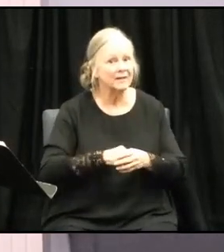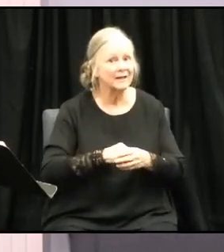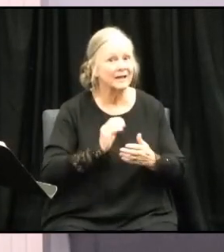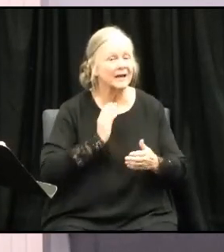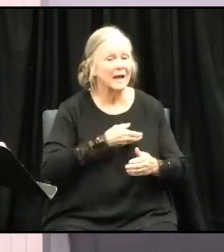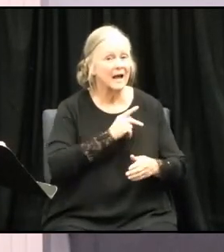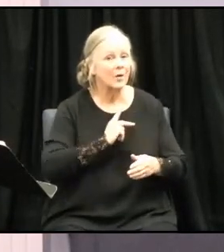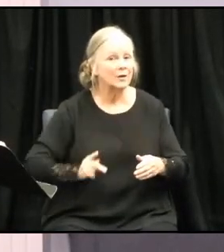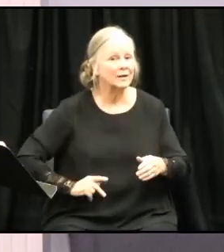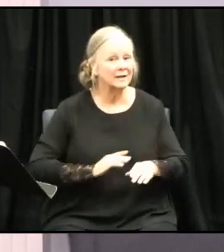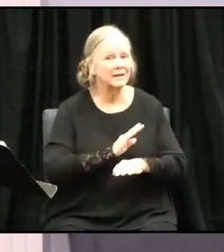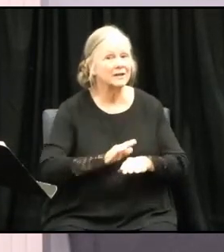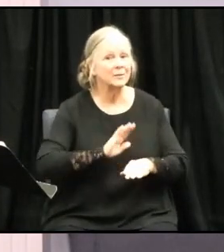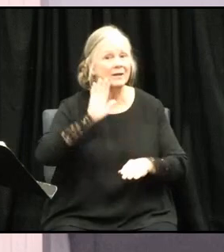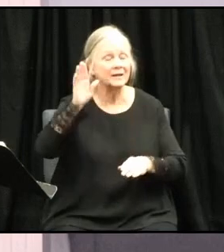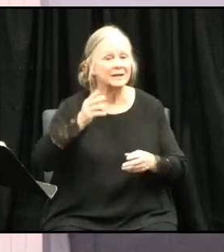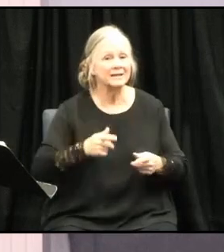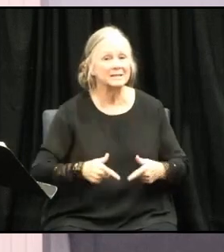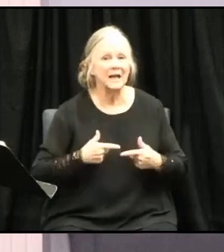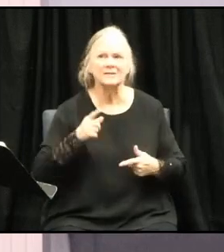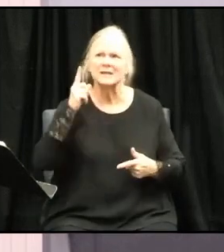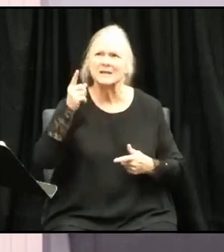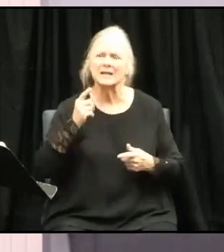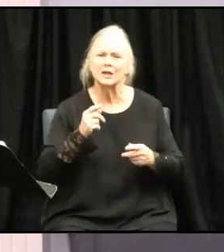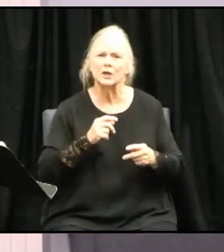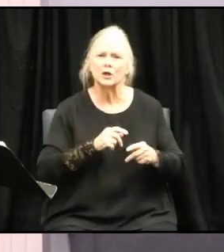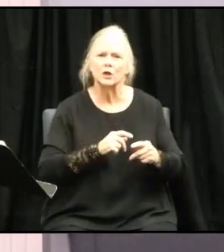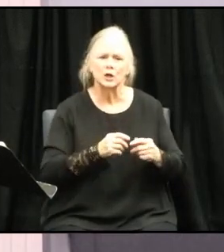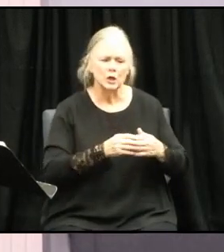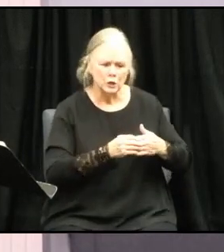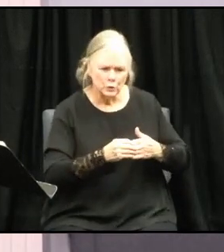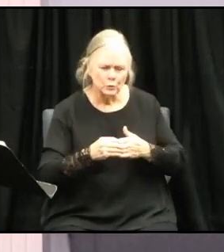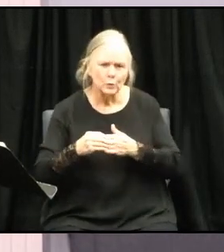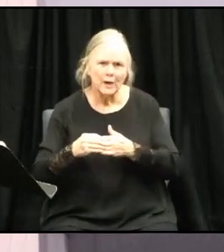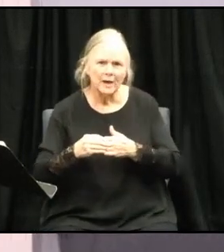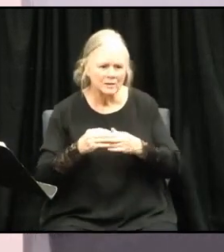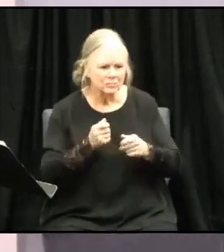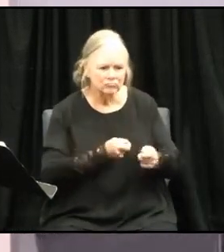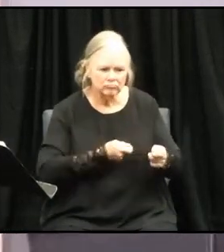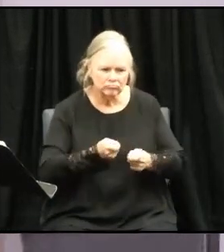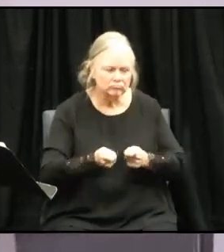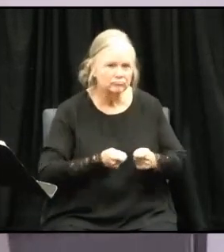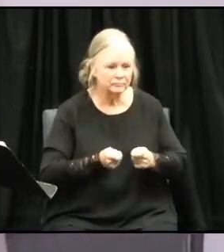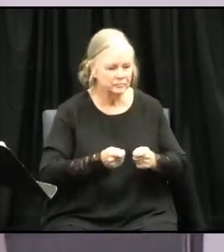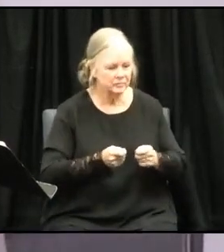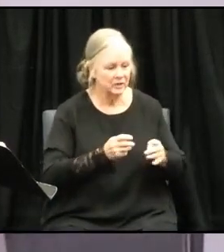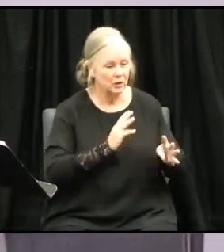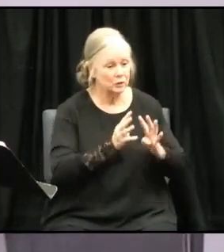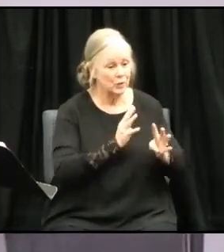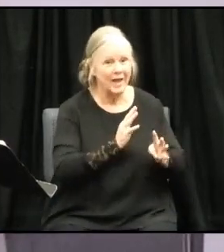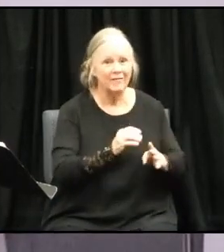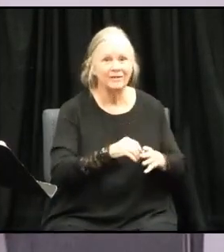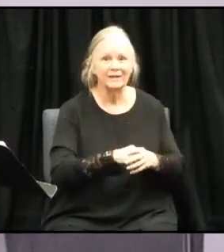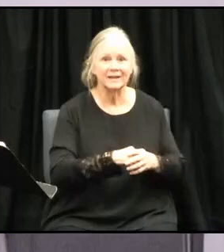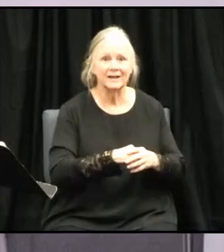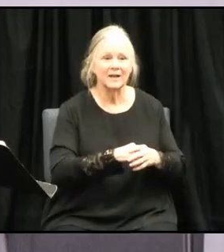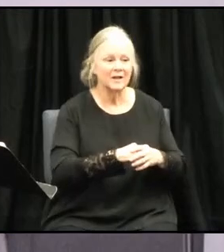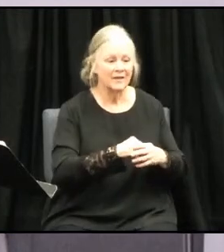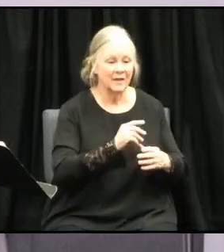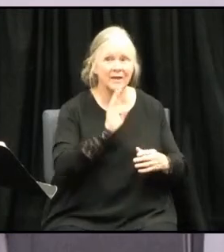He is the God who directs traffic in his kingdom concerning his churches. And I'm excited, Sherry's excited to know that you